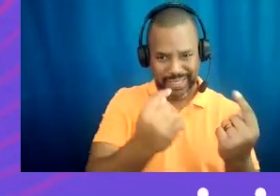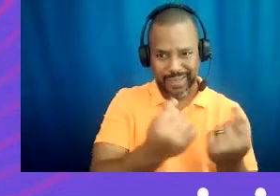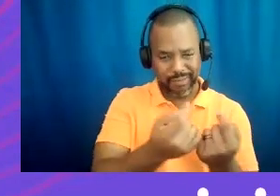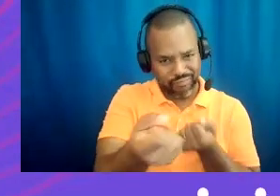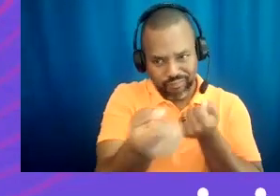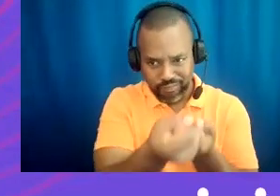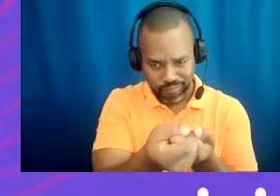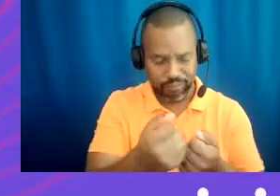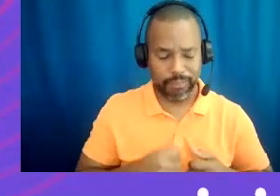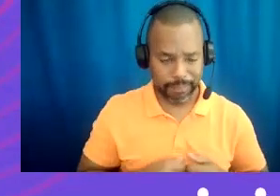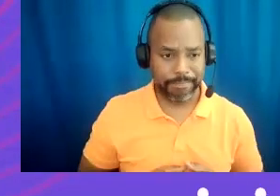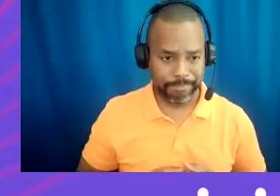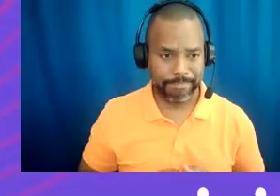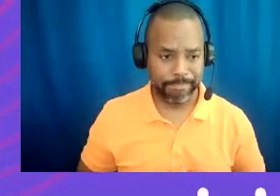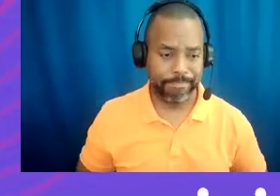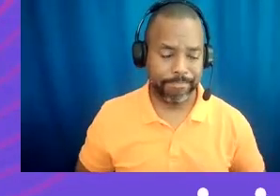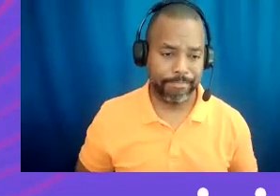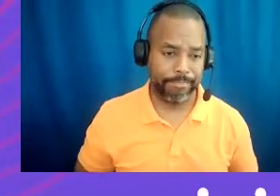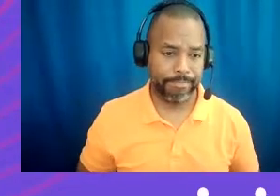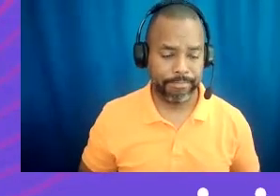customer service team that you will be dealing with.